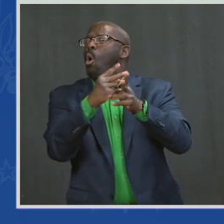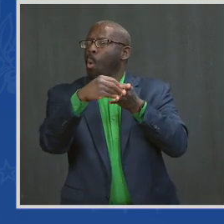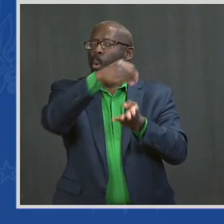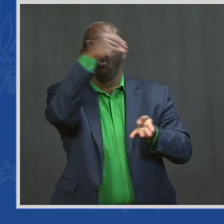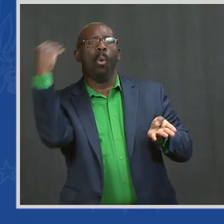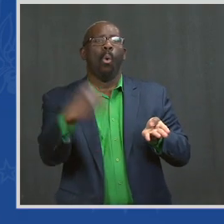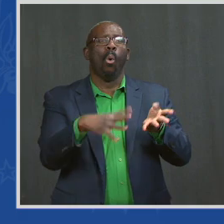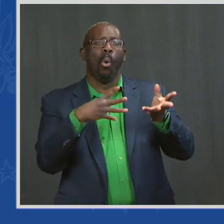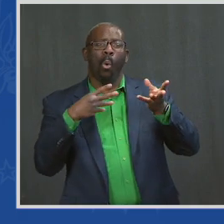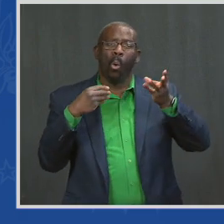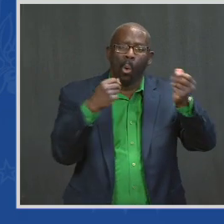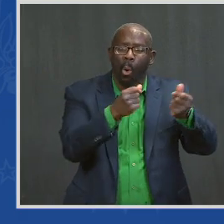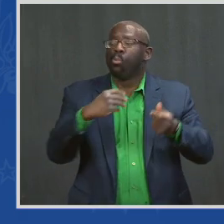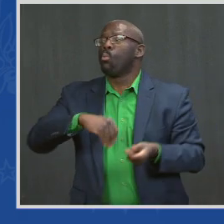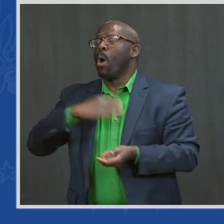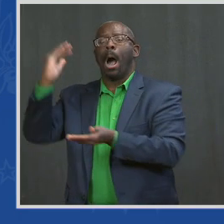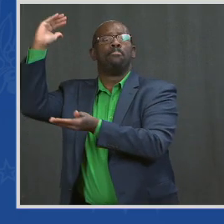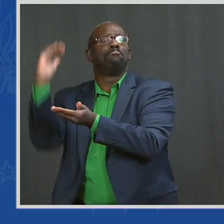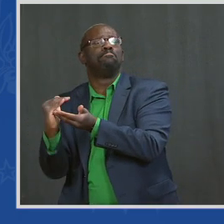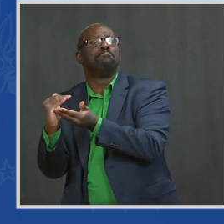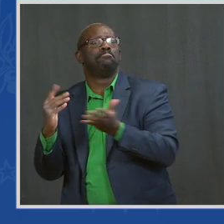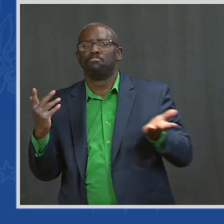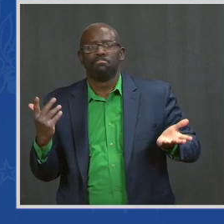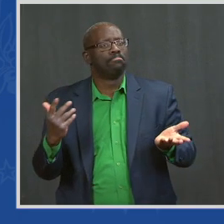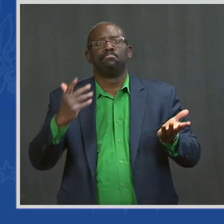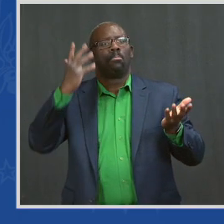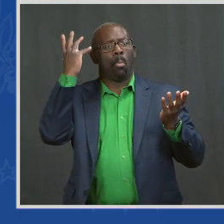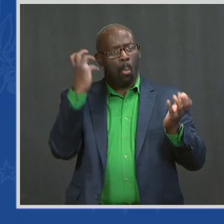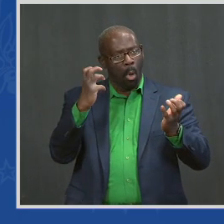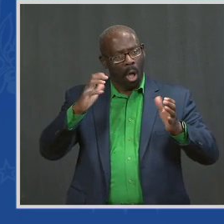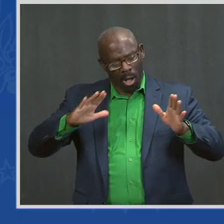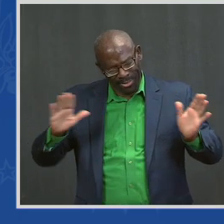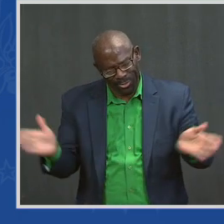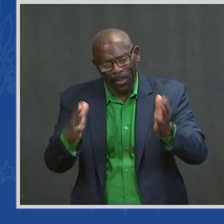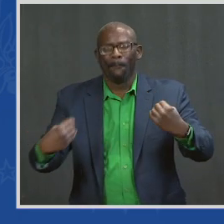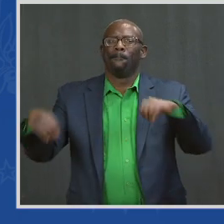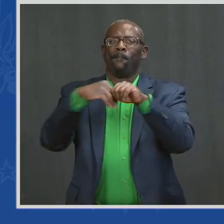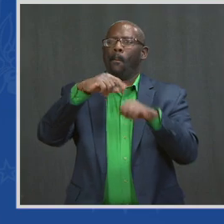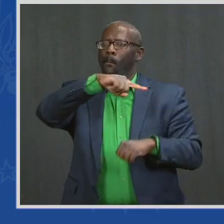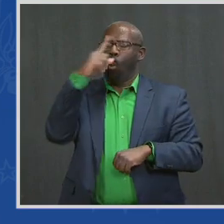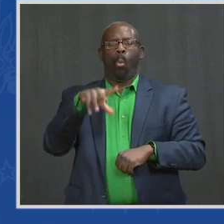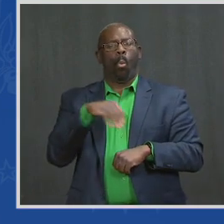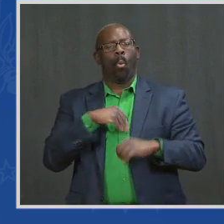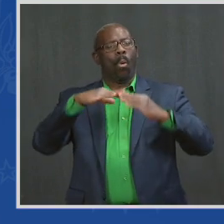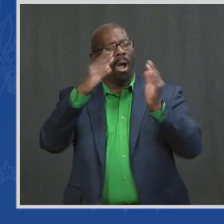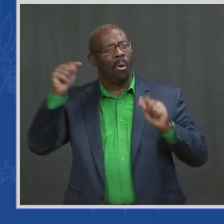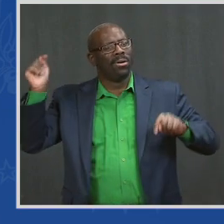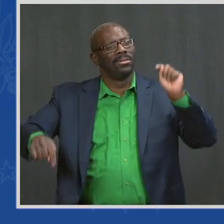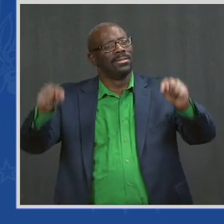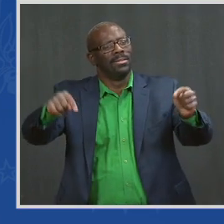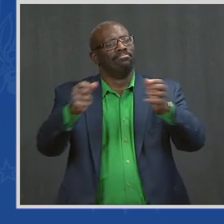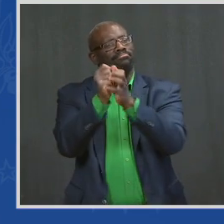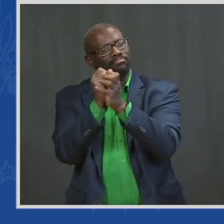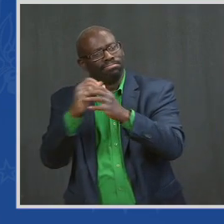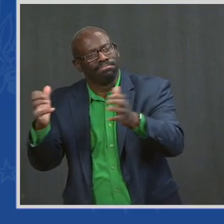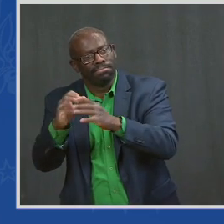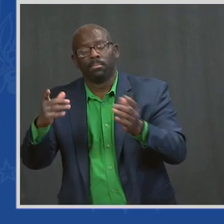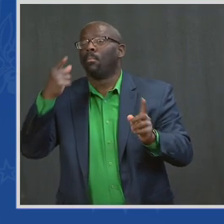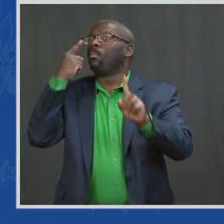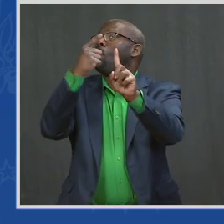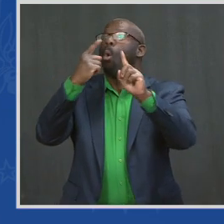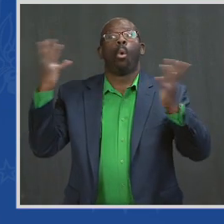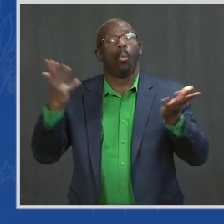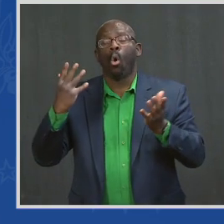to increasing Black home ownership, one of the biggest drivers of generational wealth. That's why we're making it